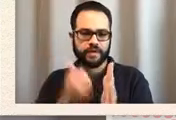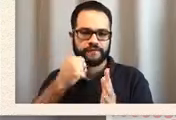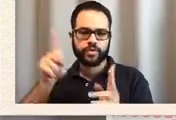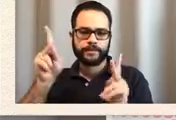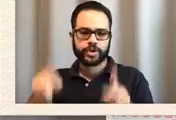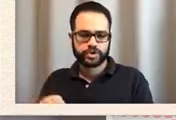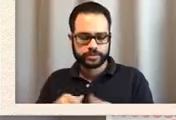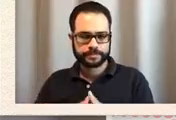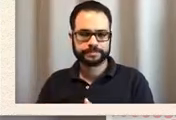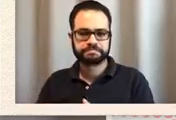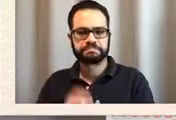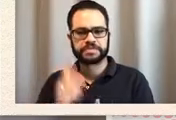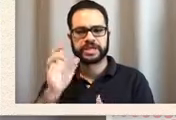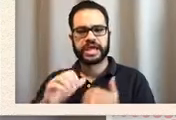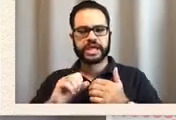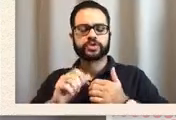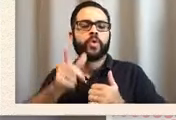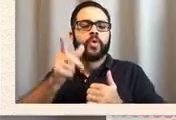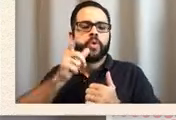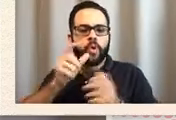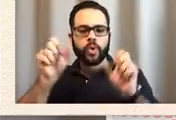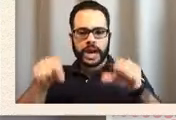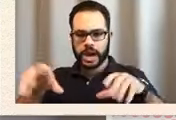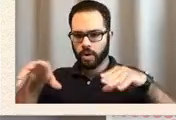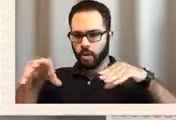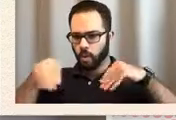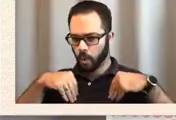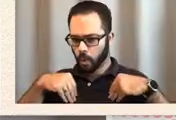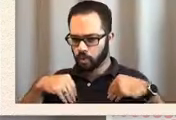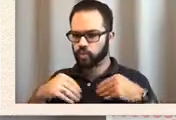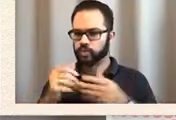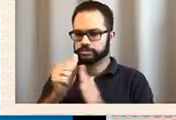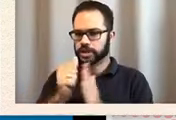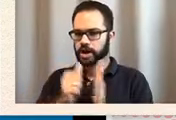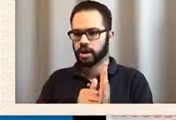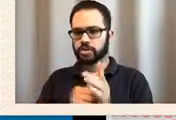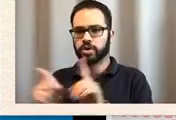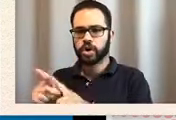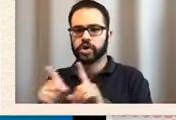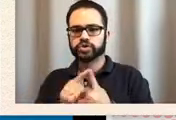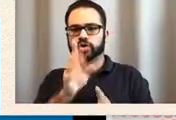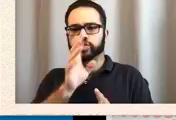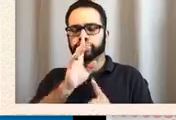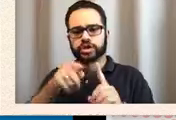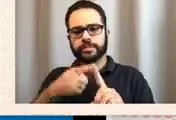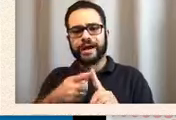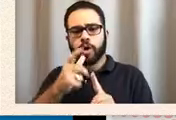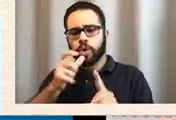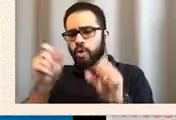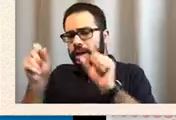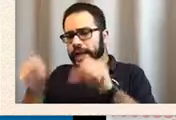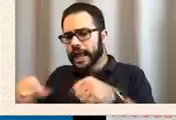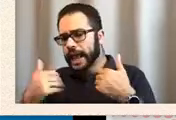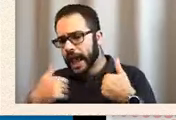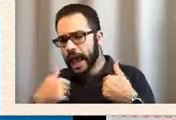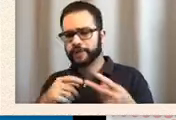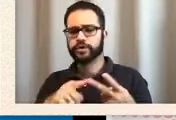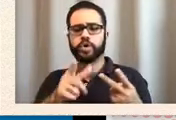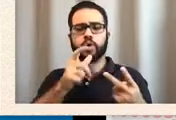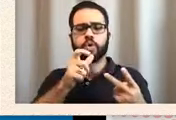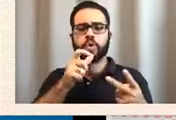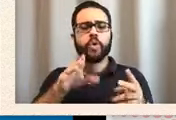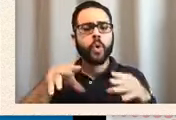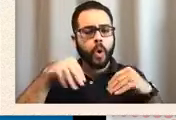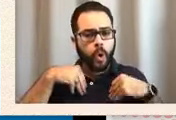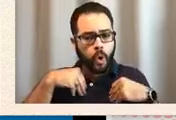So that's who can own the account. And we talked about, who is able to have an account, who owns the account, and now we're going to talk about public benefits. And this